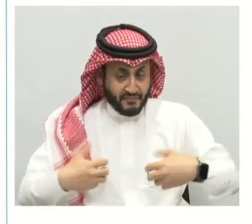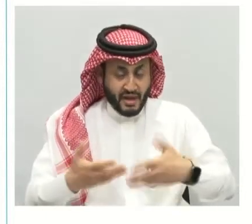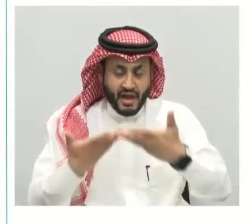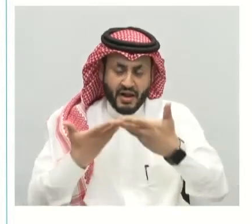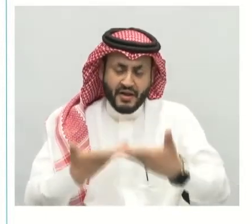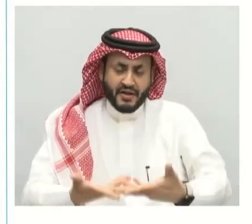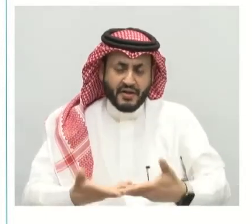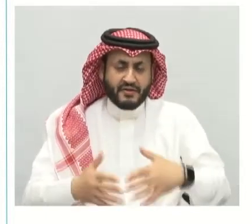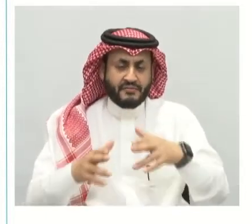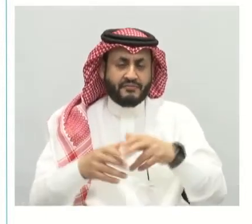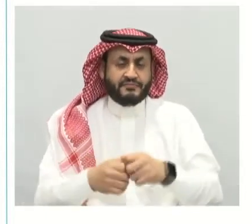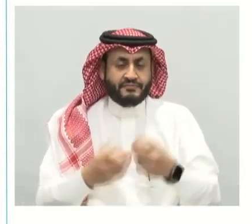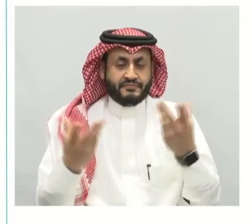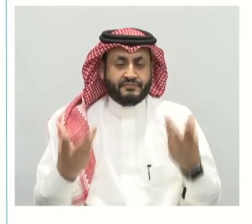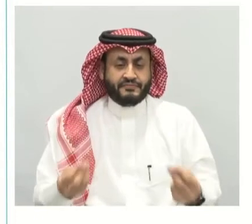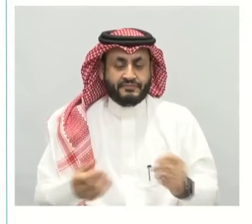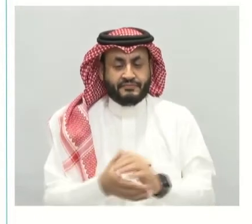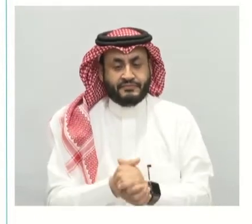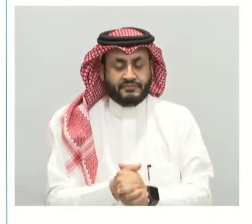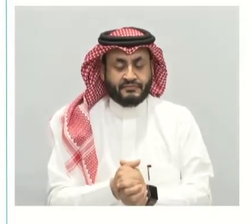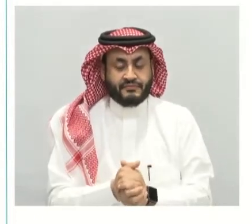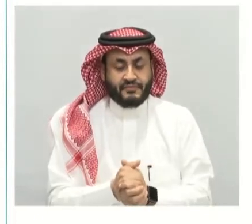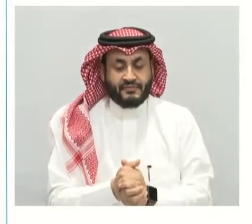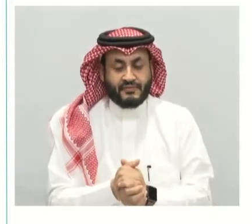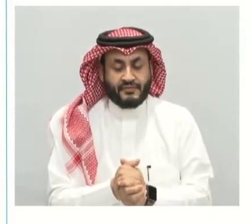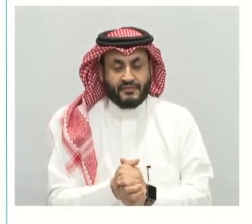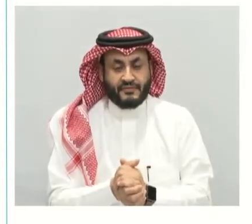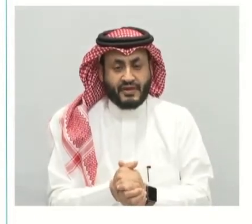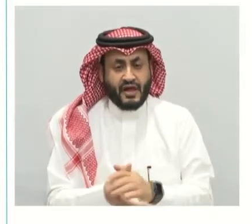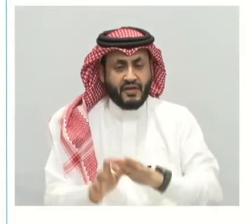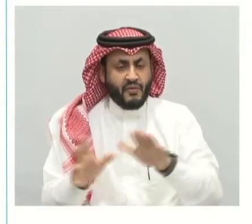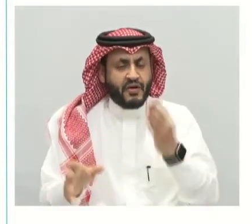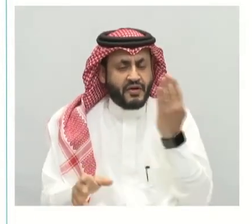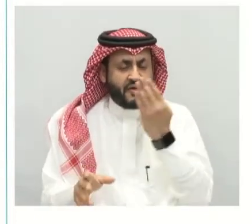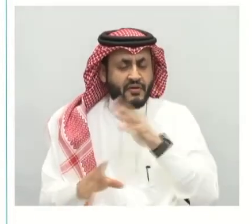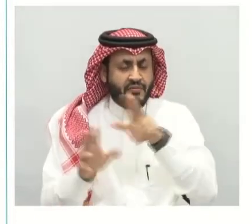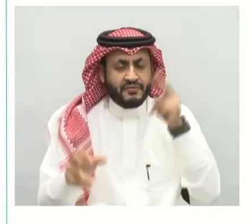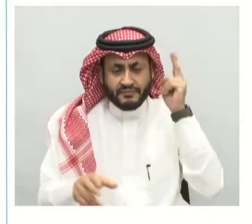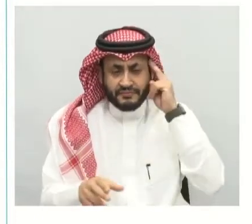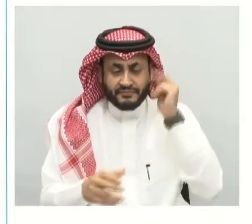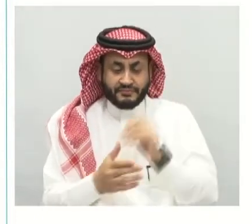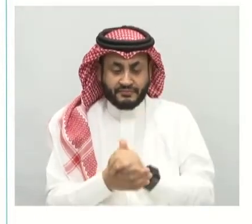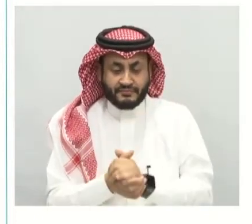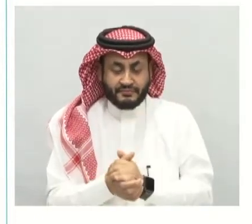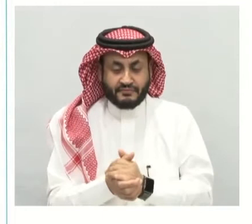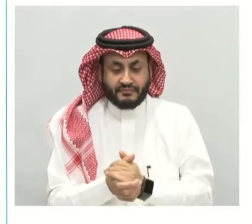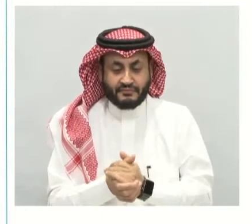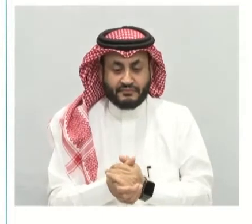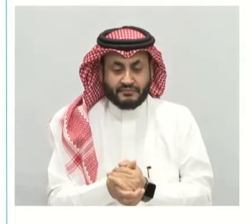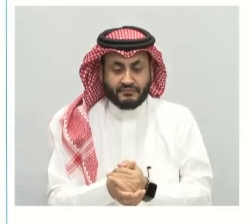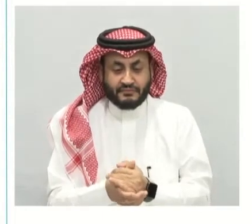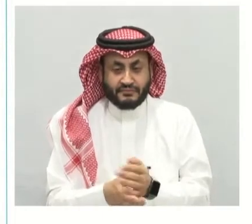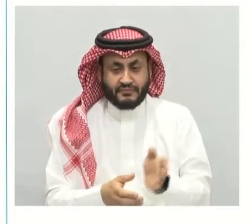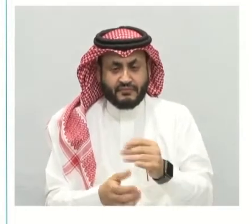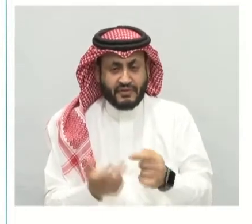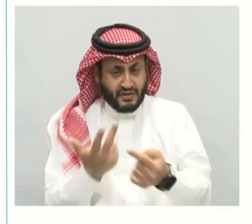relaxing holidays. So this is what we have read about the Saudi Arabia. And also, what are the three